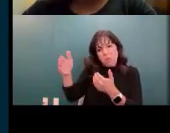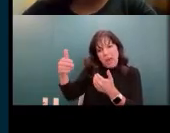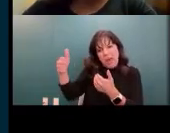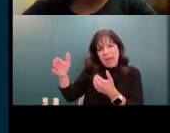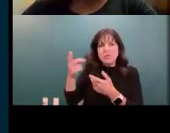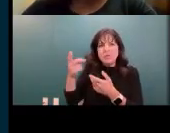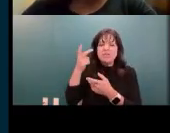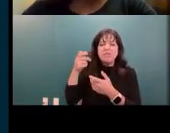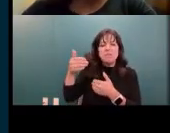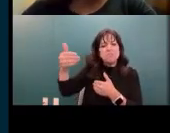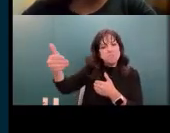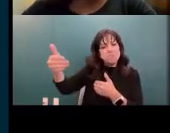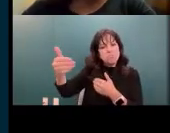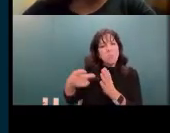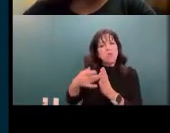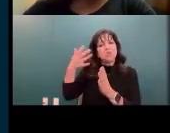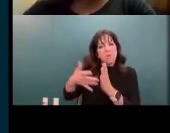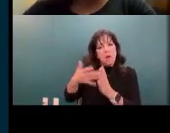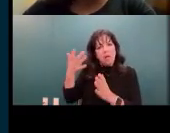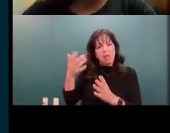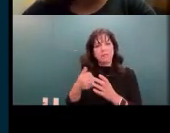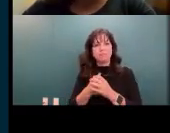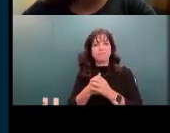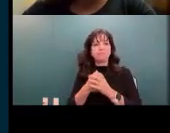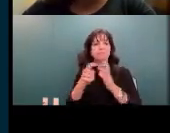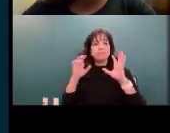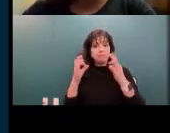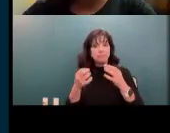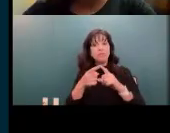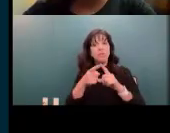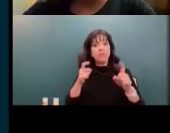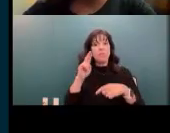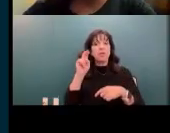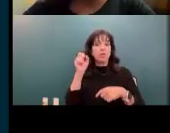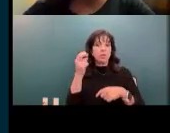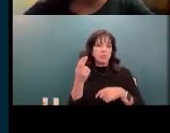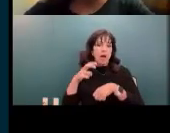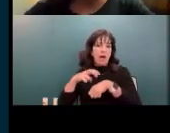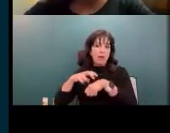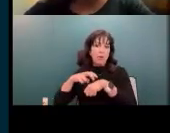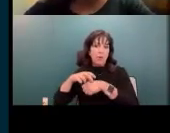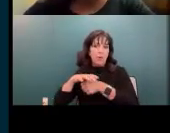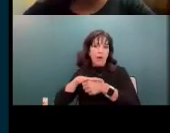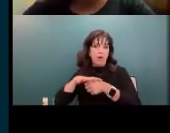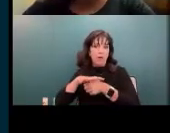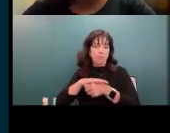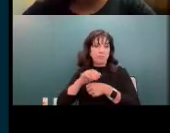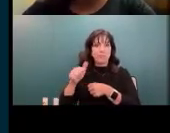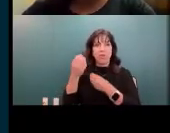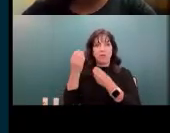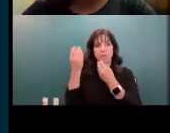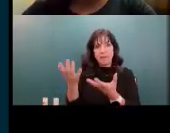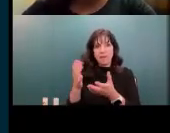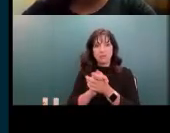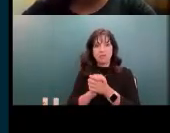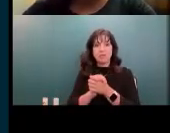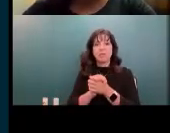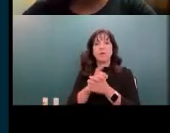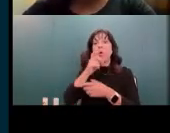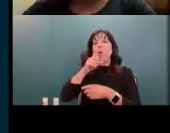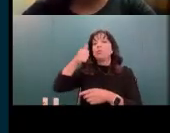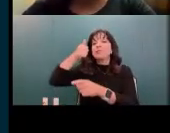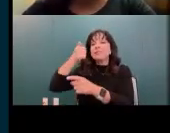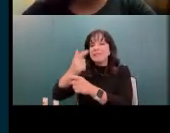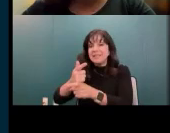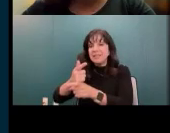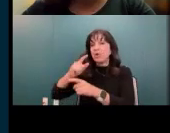once in a while. And the family is from the Utah, Idaho area. Some other information is that older sister, who